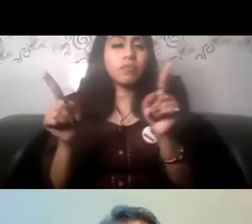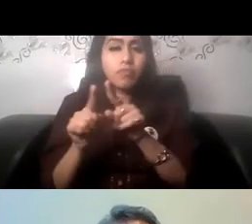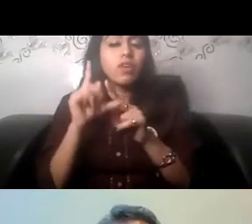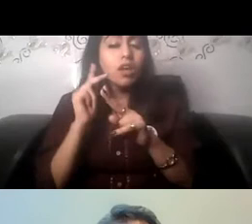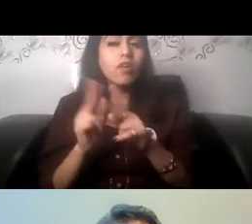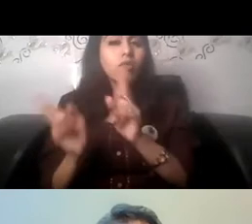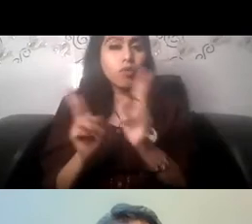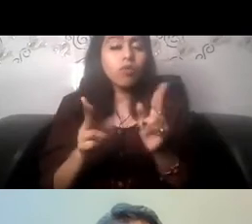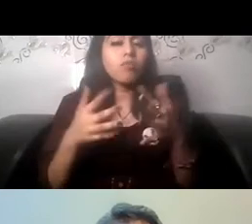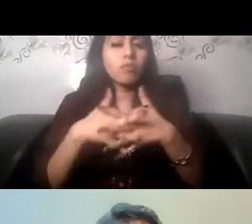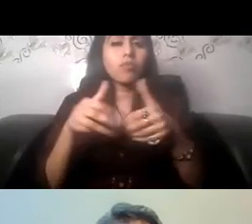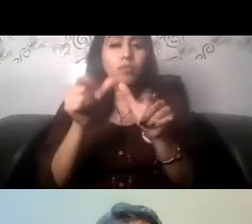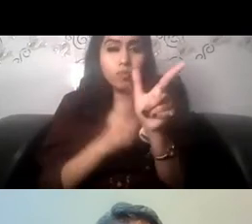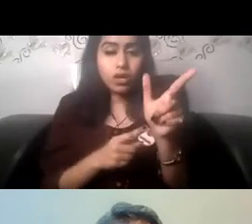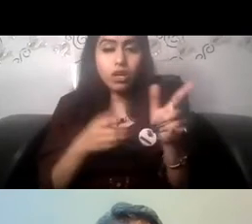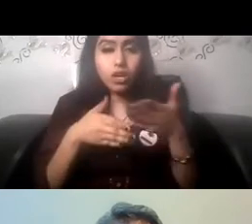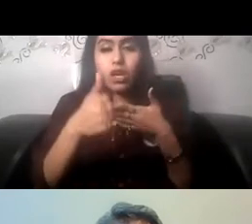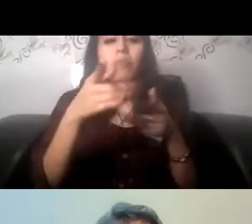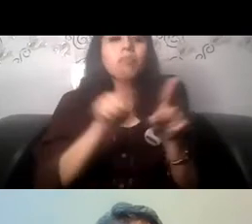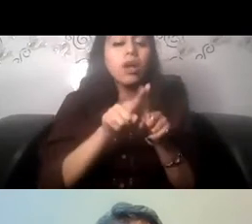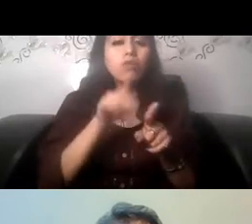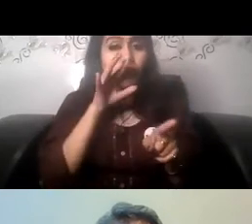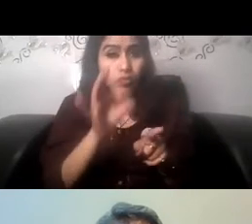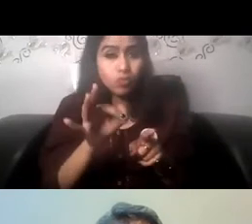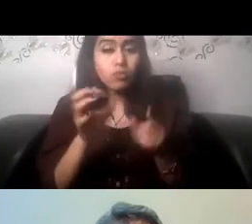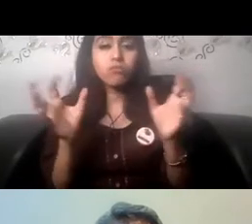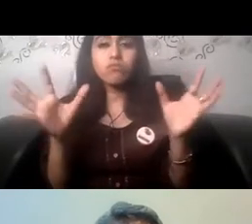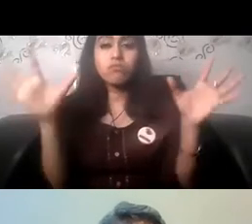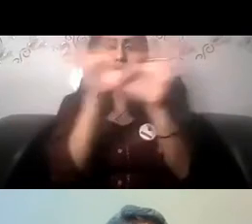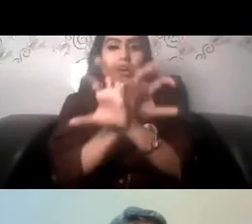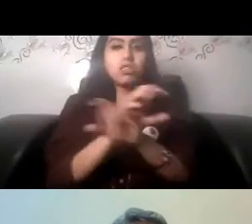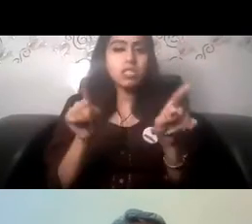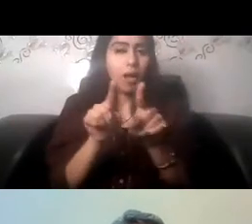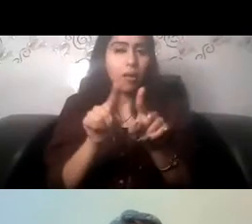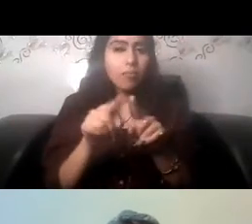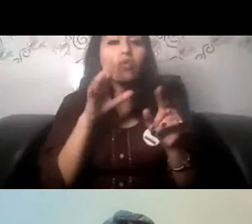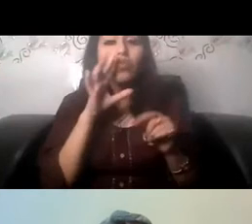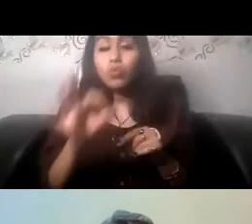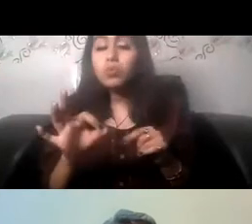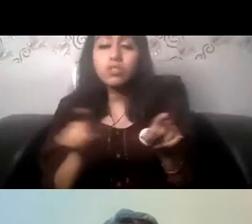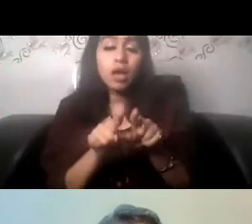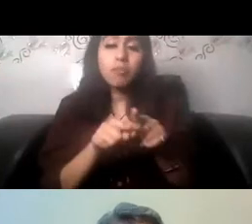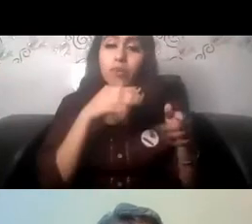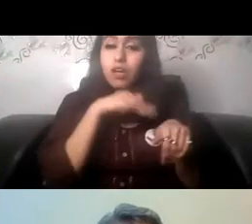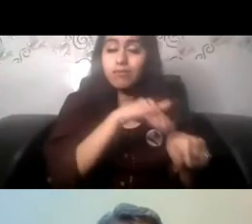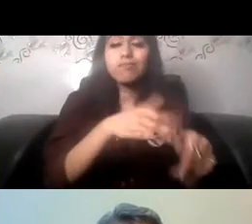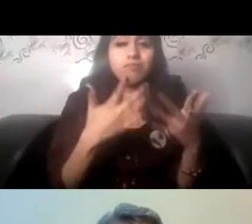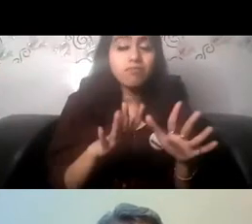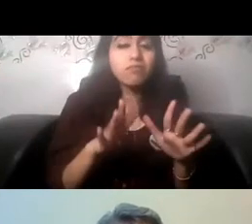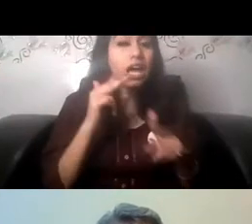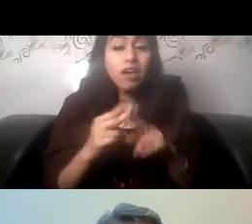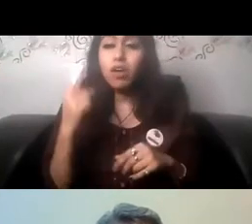way, but actually when it's put into the dark, we can truly experience how the